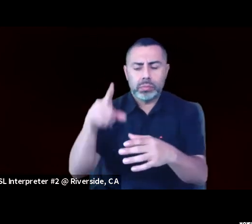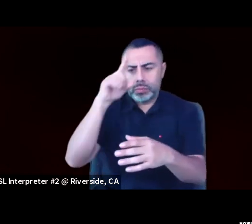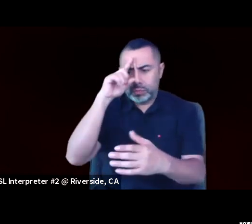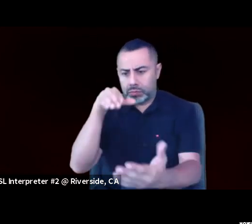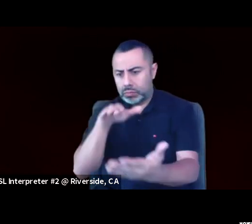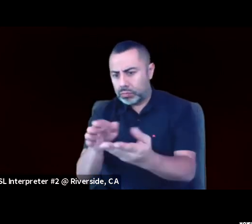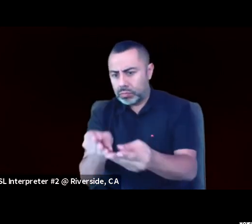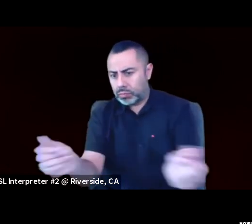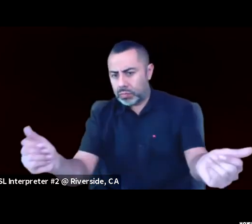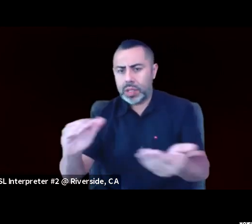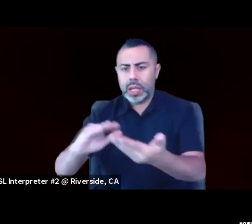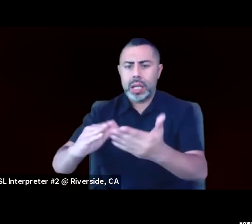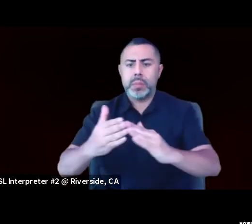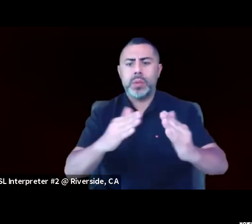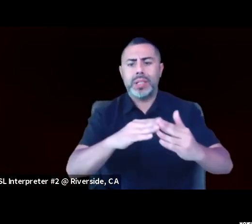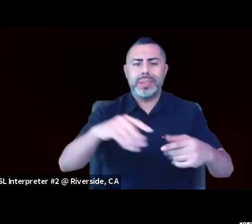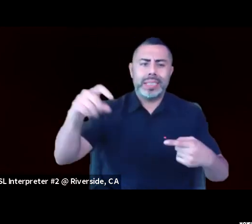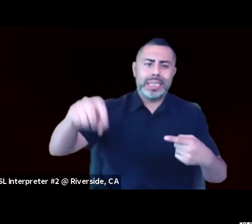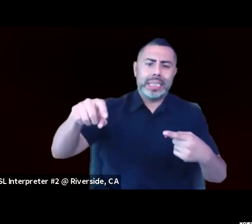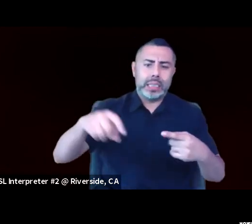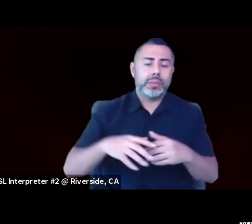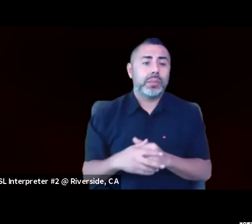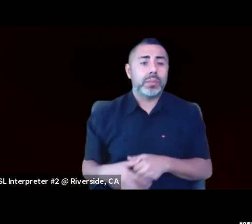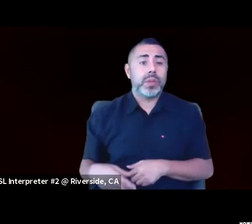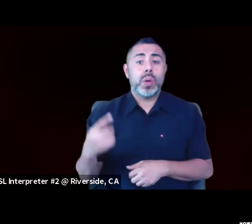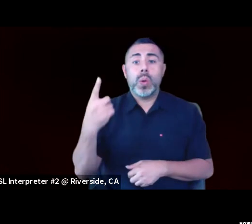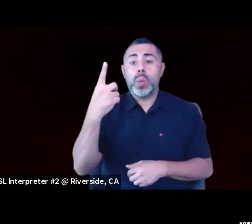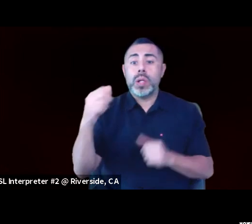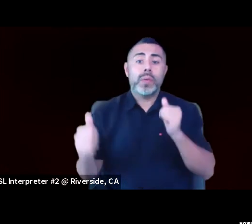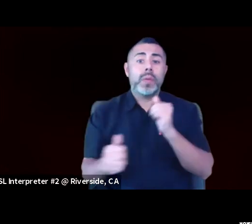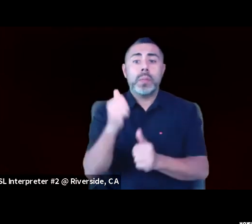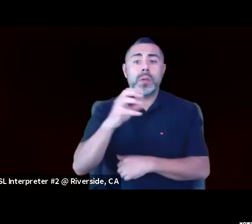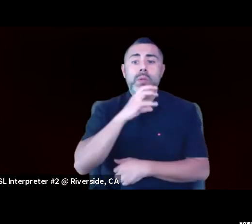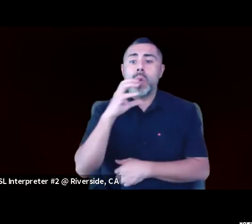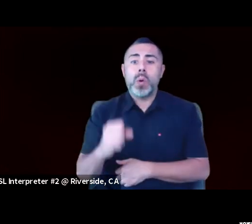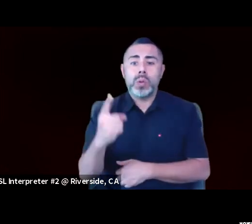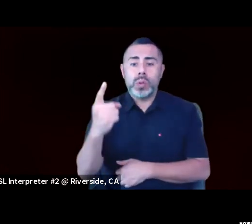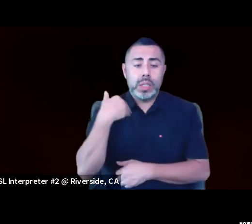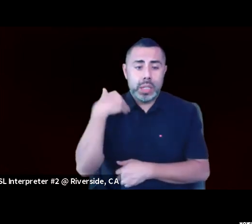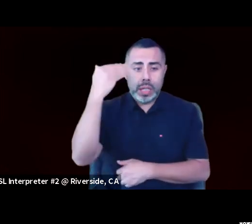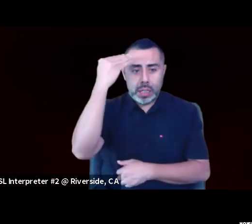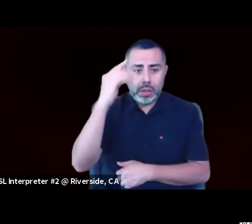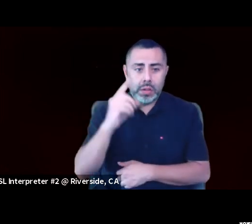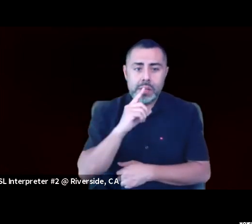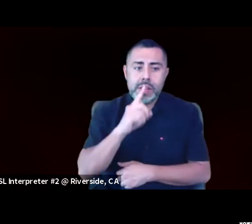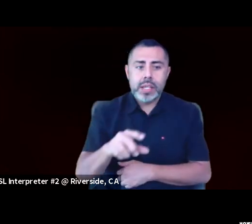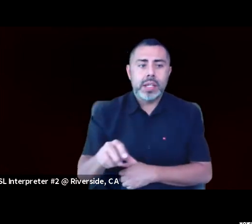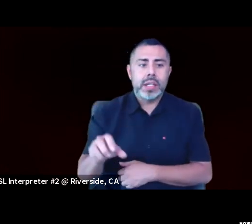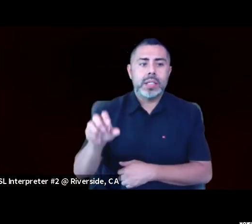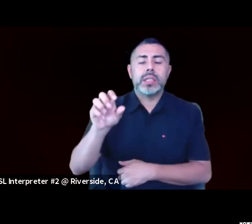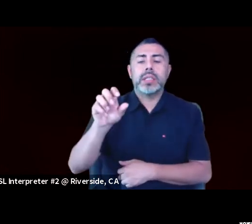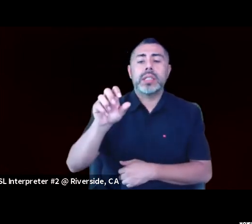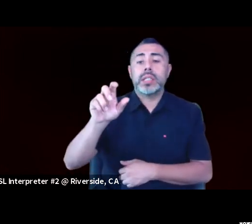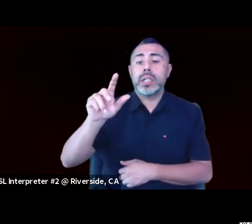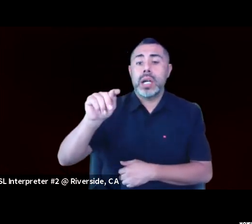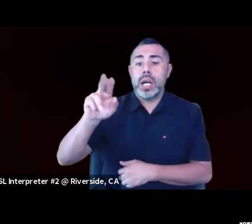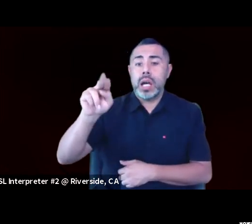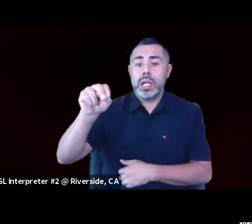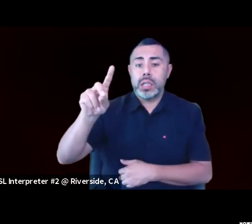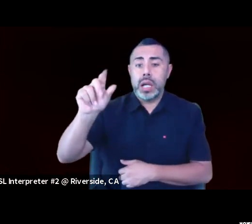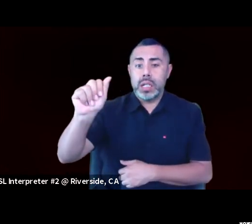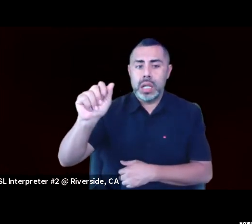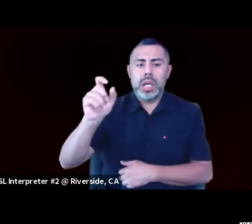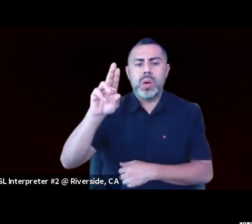oldest forms that I know about is the susu or tanda. These are lending circles